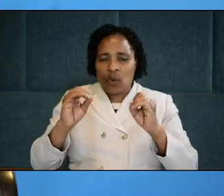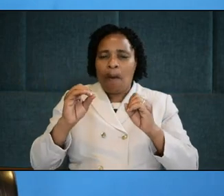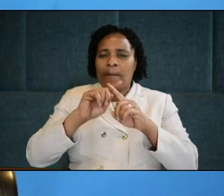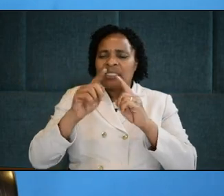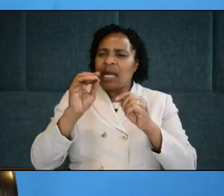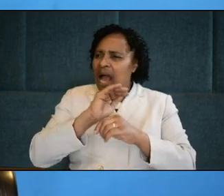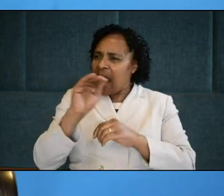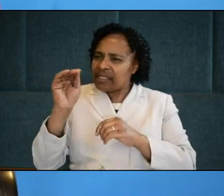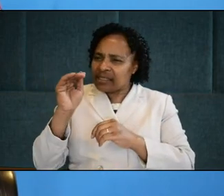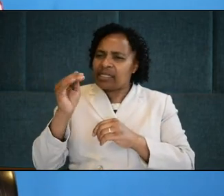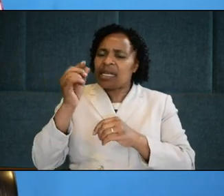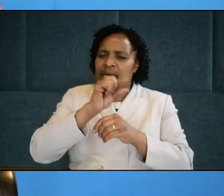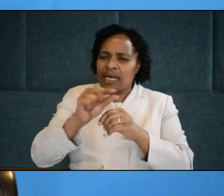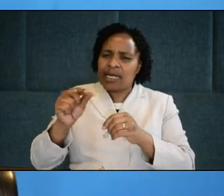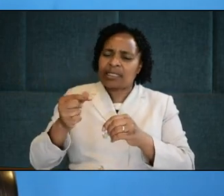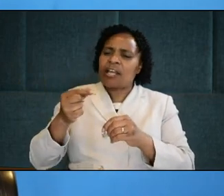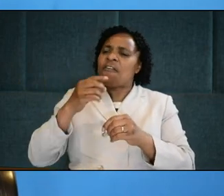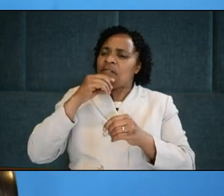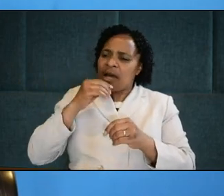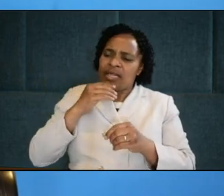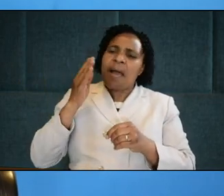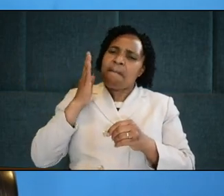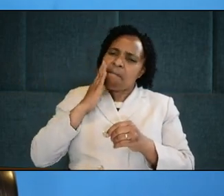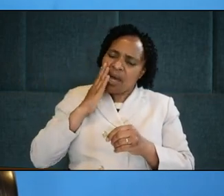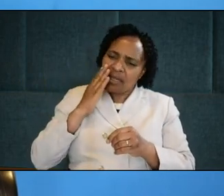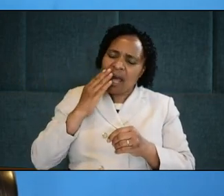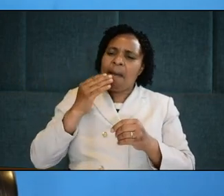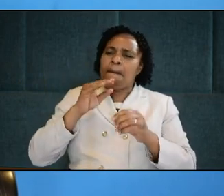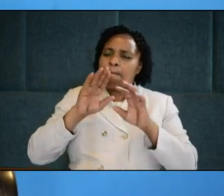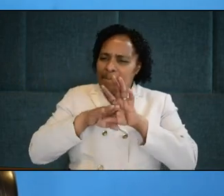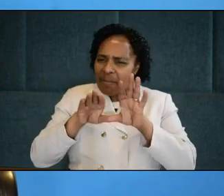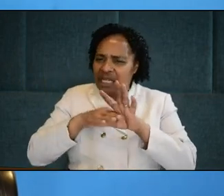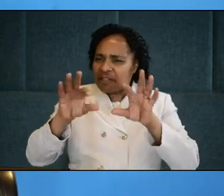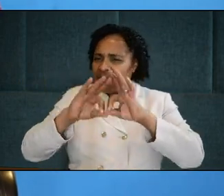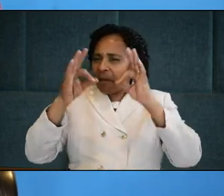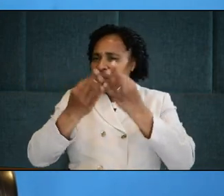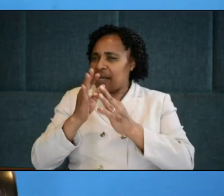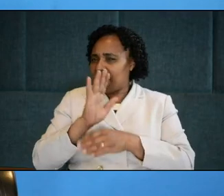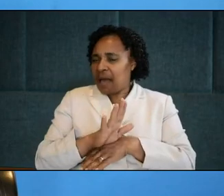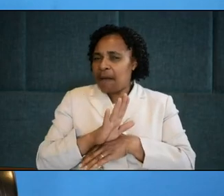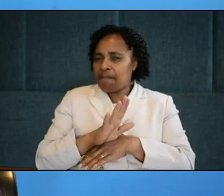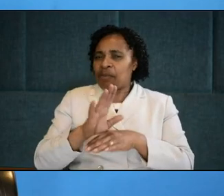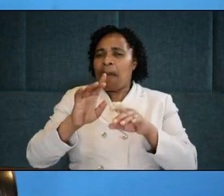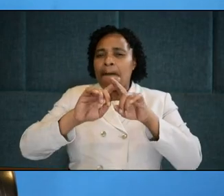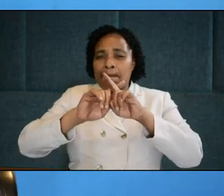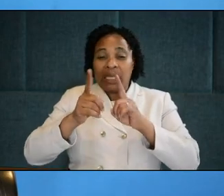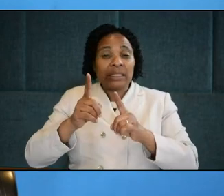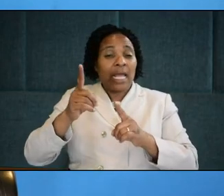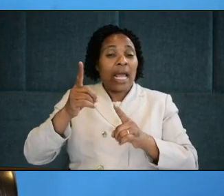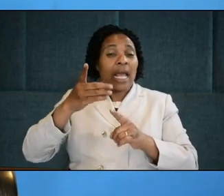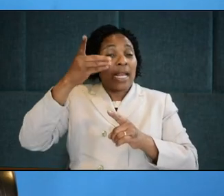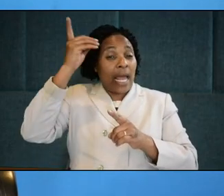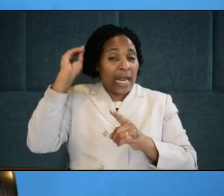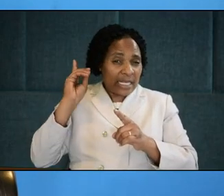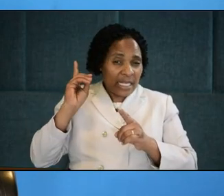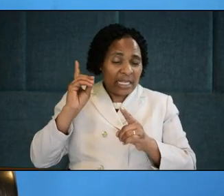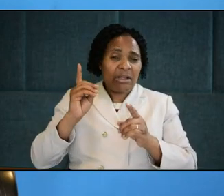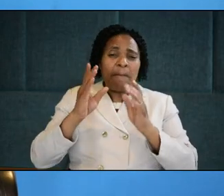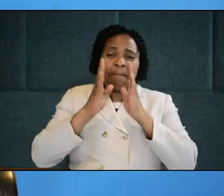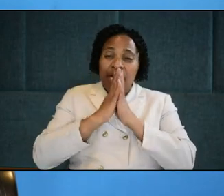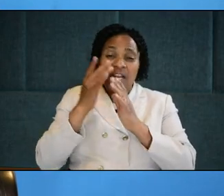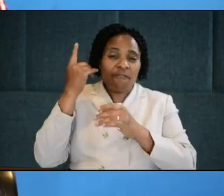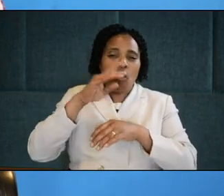for her father, her mother, her siblings, and just members of her family. But Daniel interceded for the rest of the